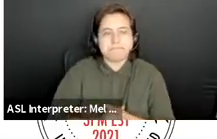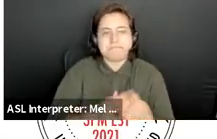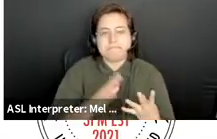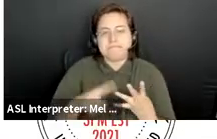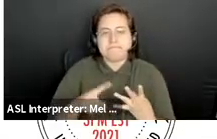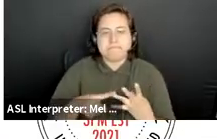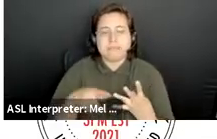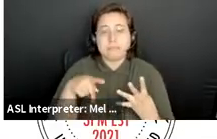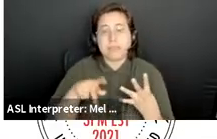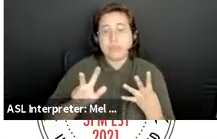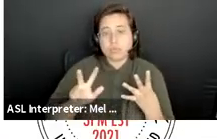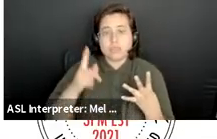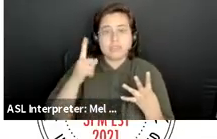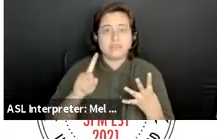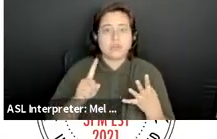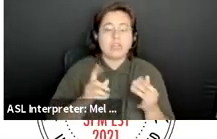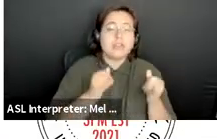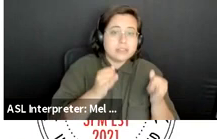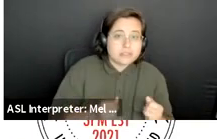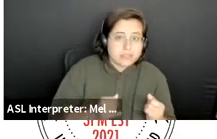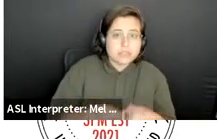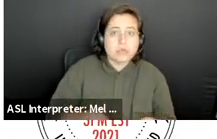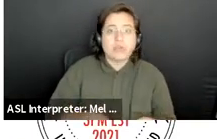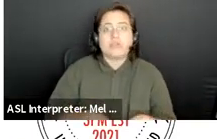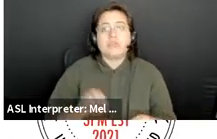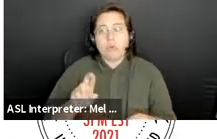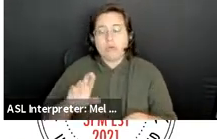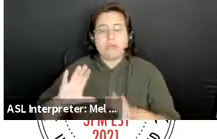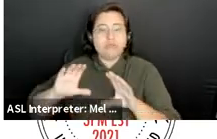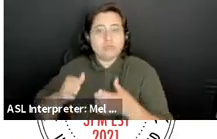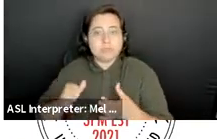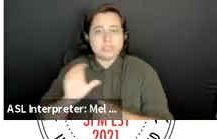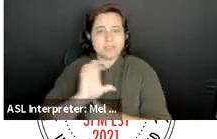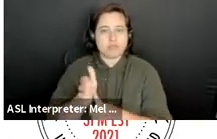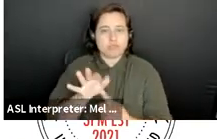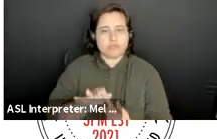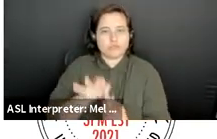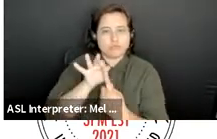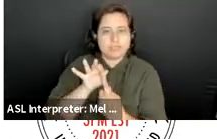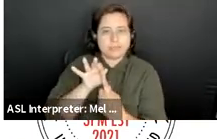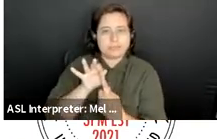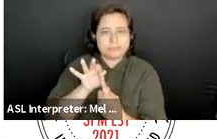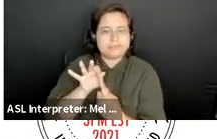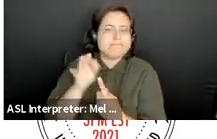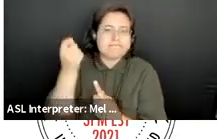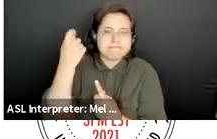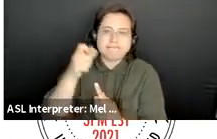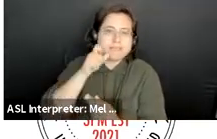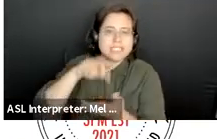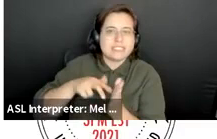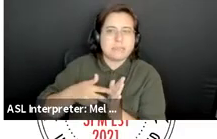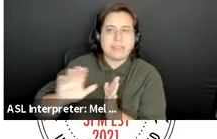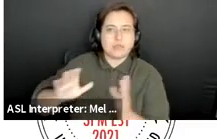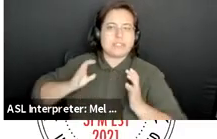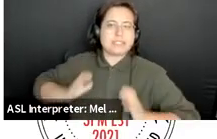is for individuals or for groups that are culturally unique. And that is not to speak to the uniqueness of their